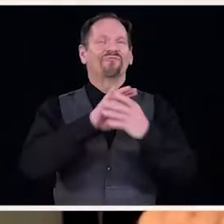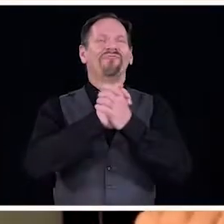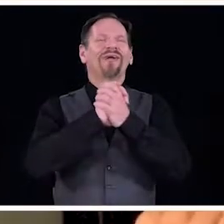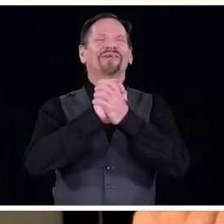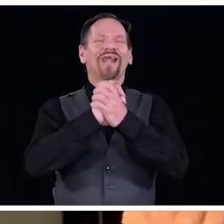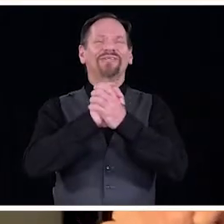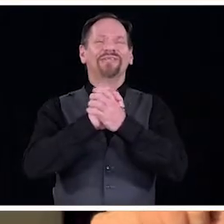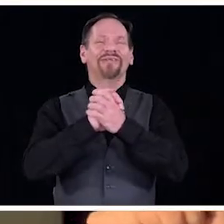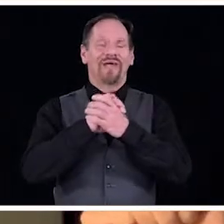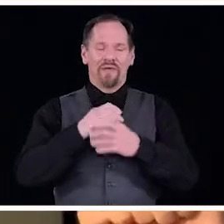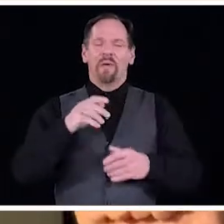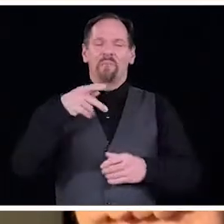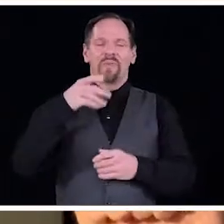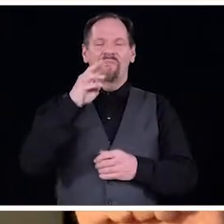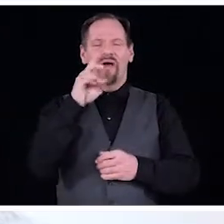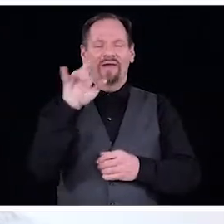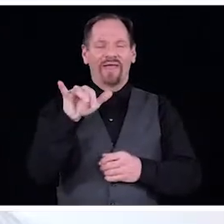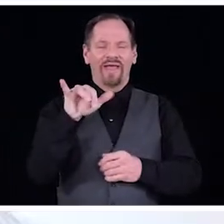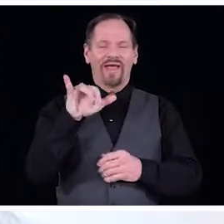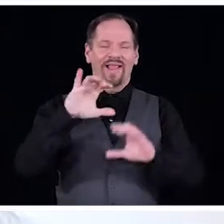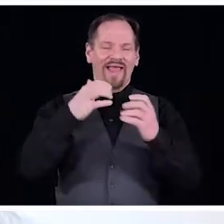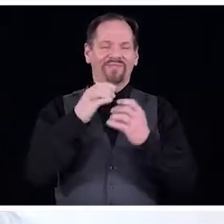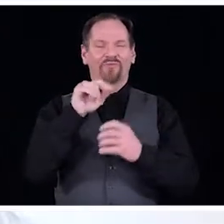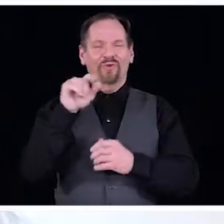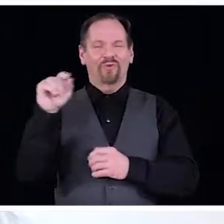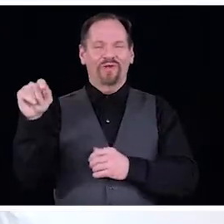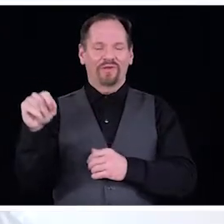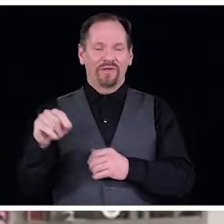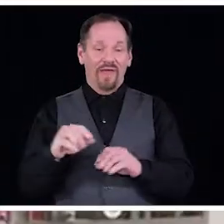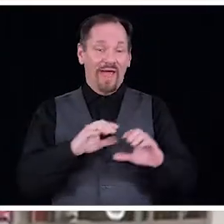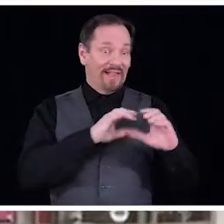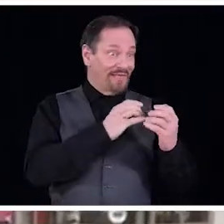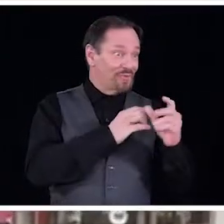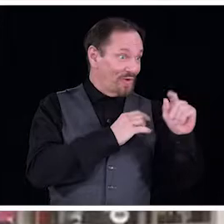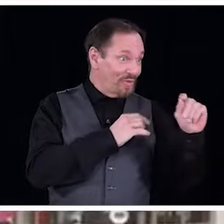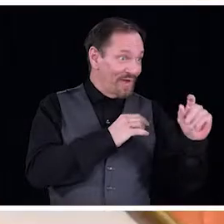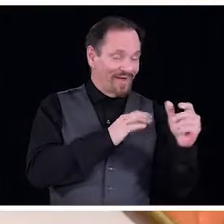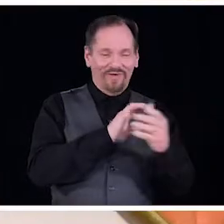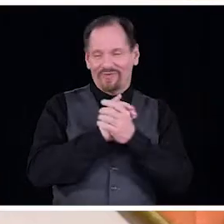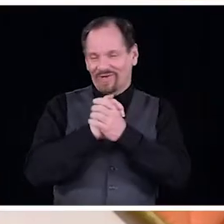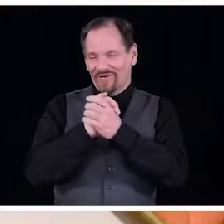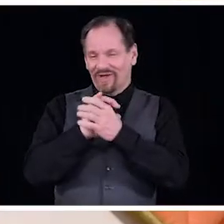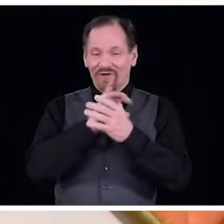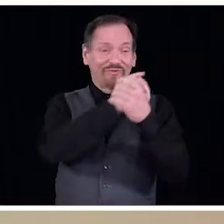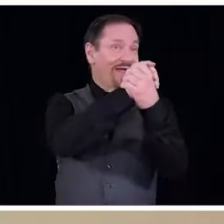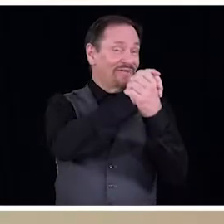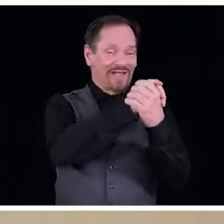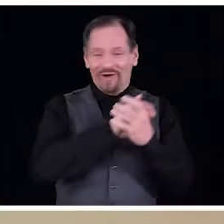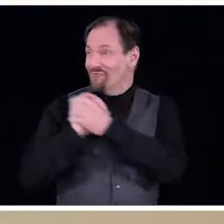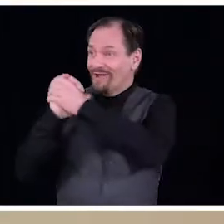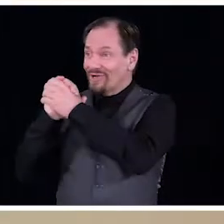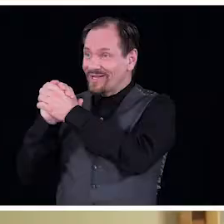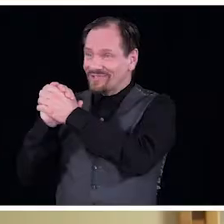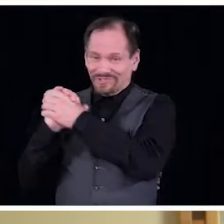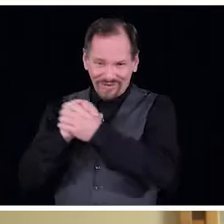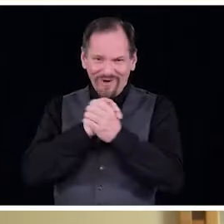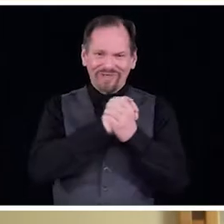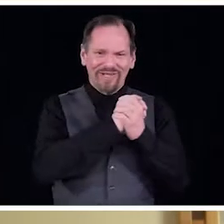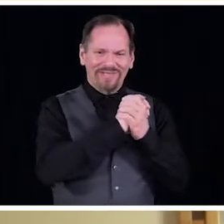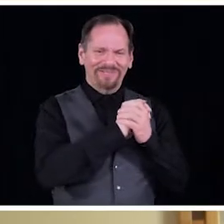Congratulations, Peabody Class of 2020. Class of 2020. Congratulations. Congratulations.